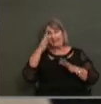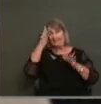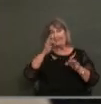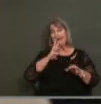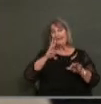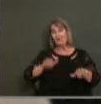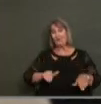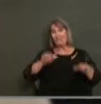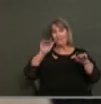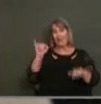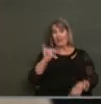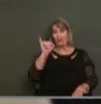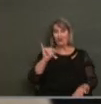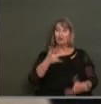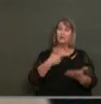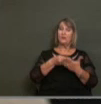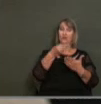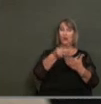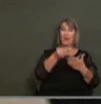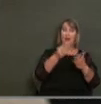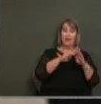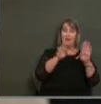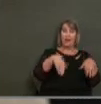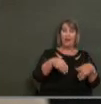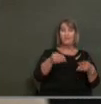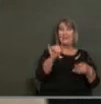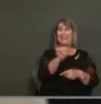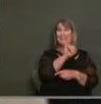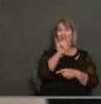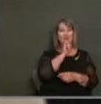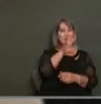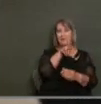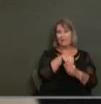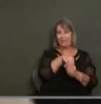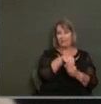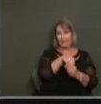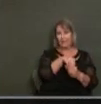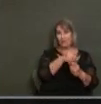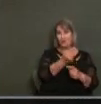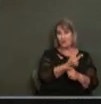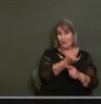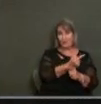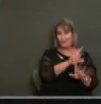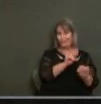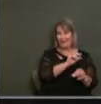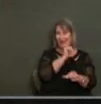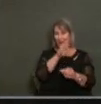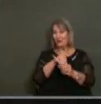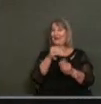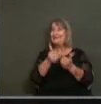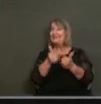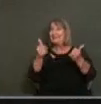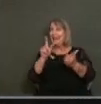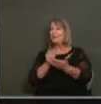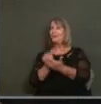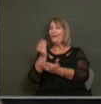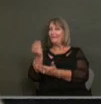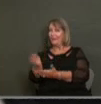not come with your house as a standard practice, right? Flood insurance is a separate animal you have to go out and purchase